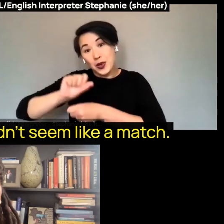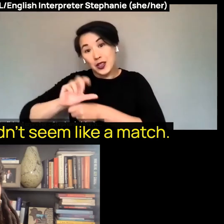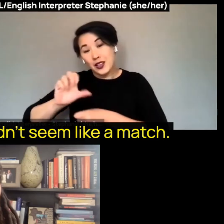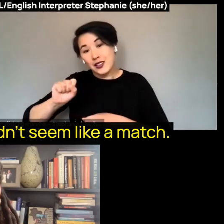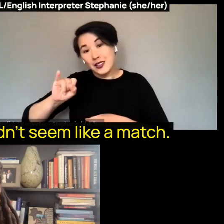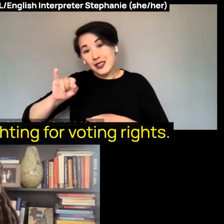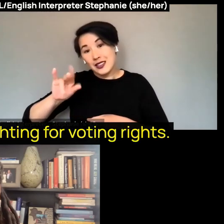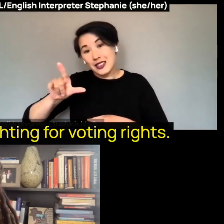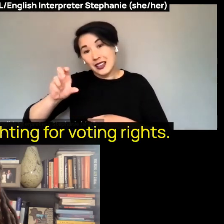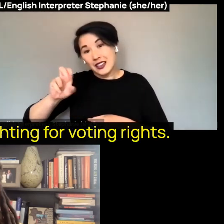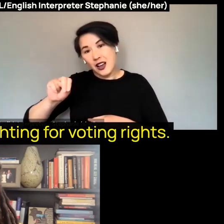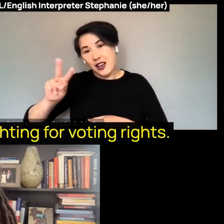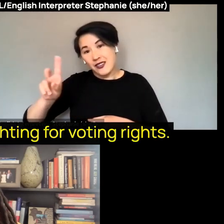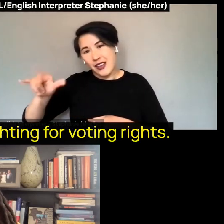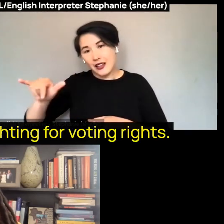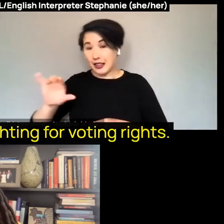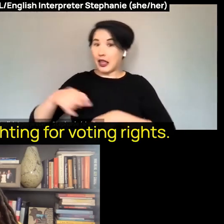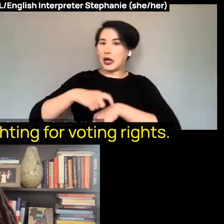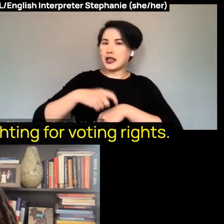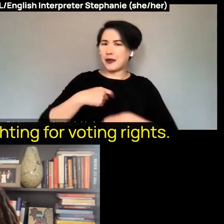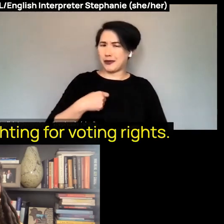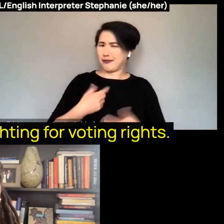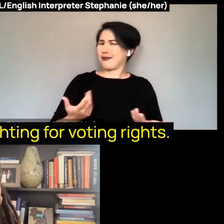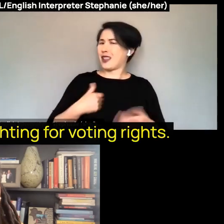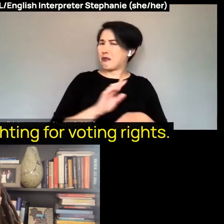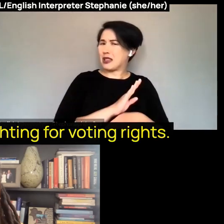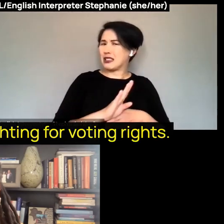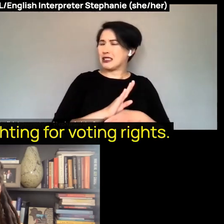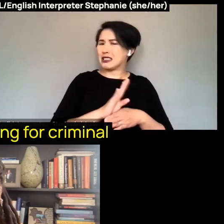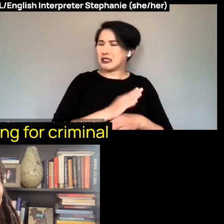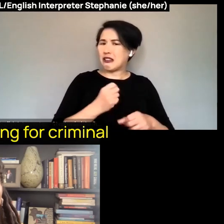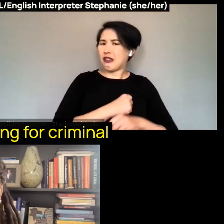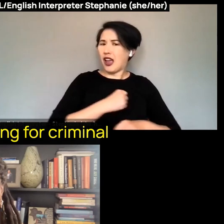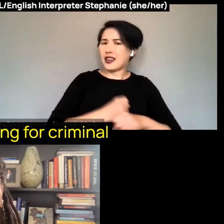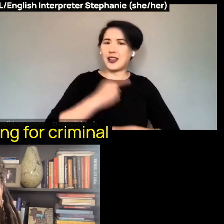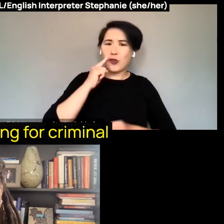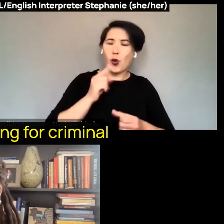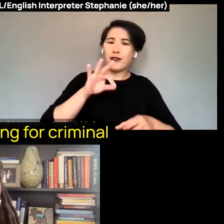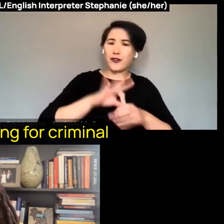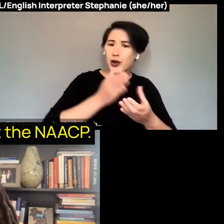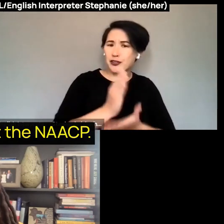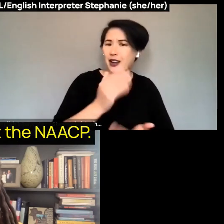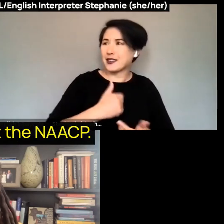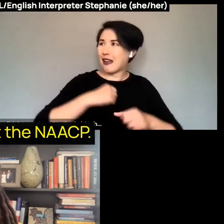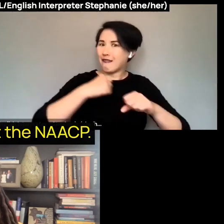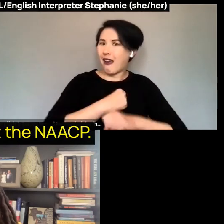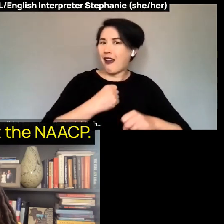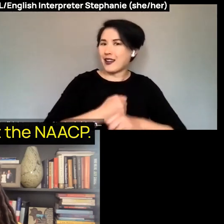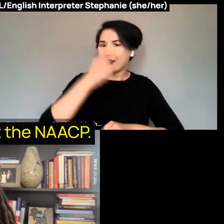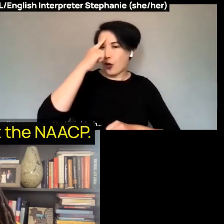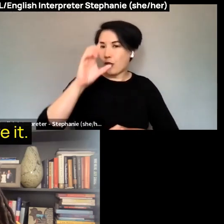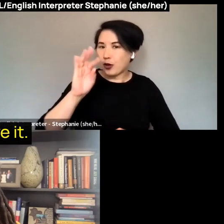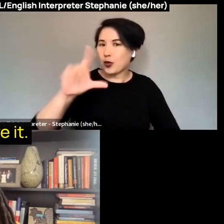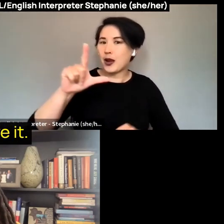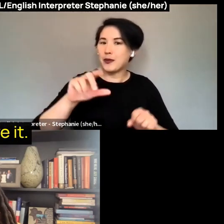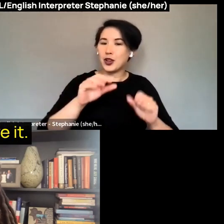didn't seem like a match. It was like, I'm very busy fighting for voting rights. I'm very busy fighting for criminal justice reform at the